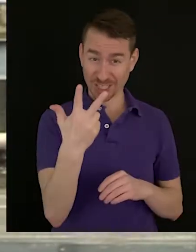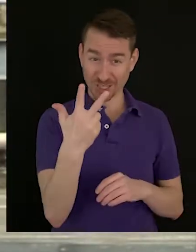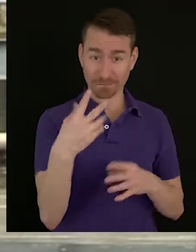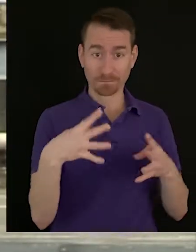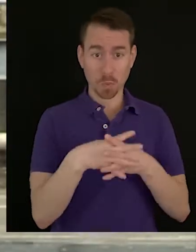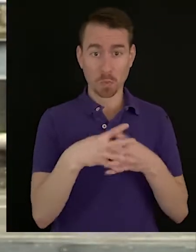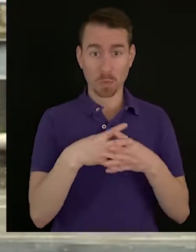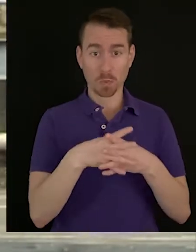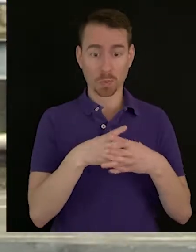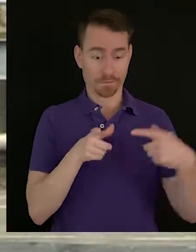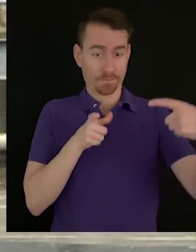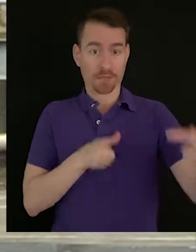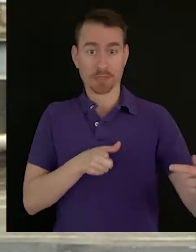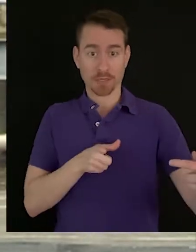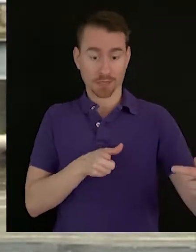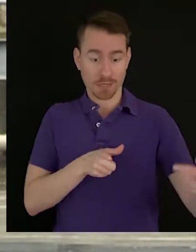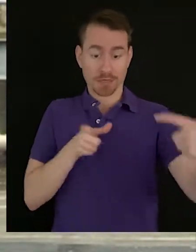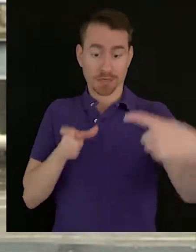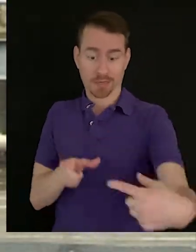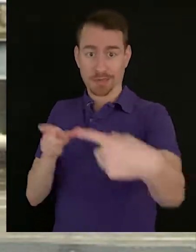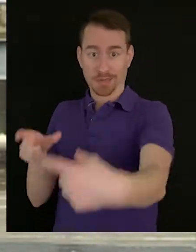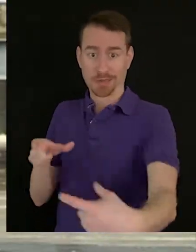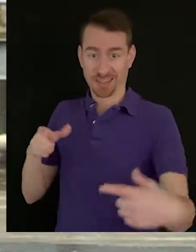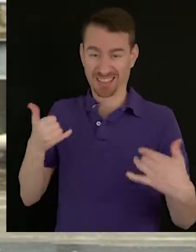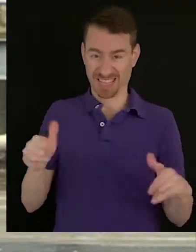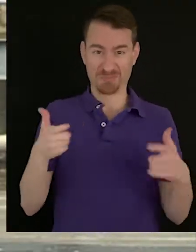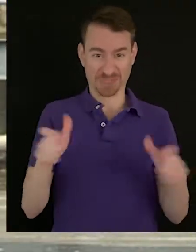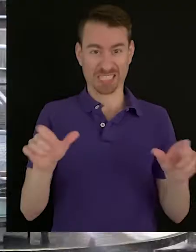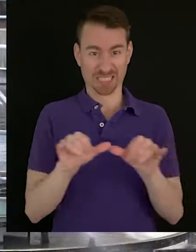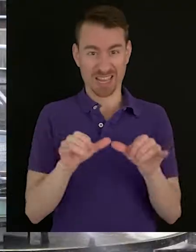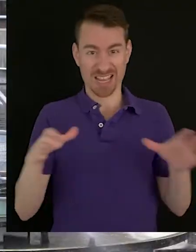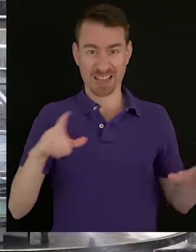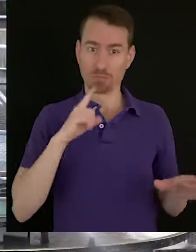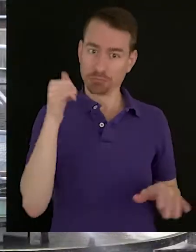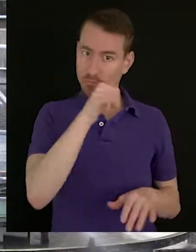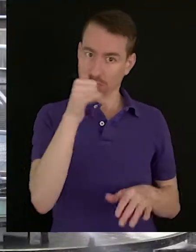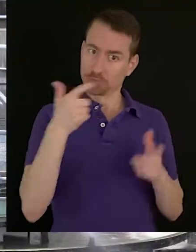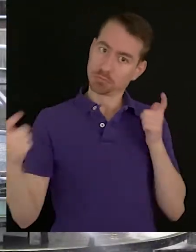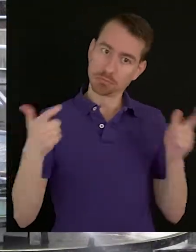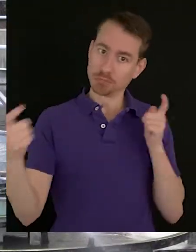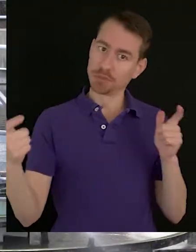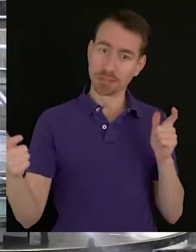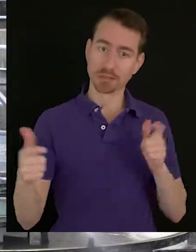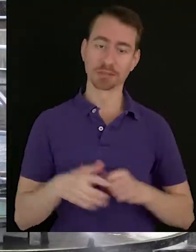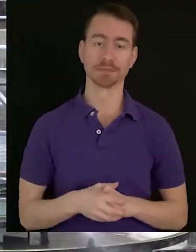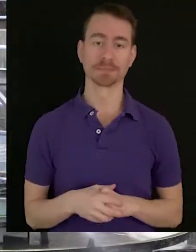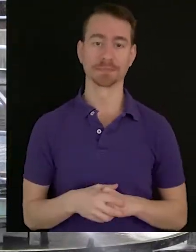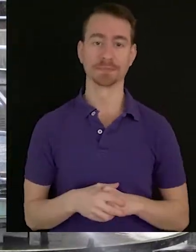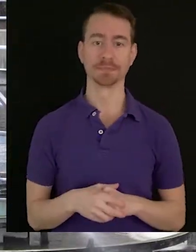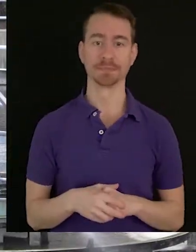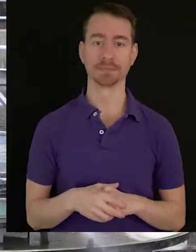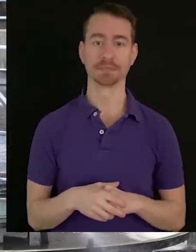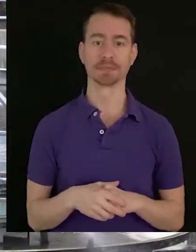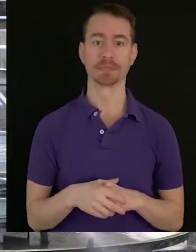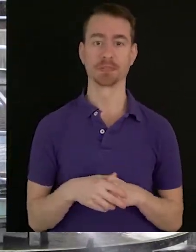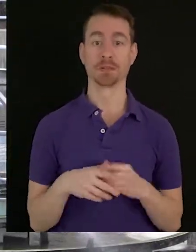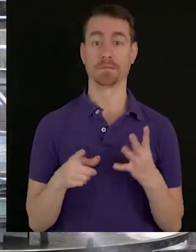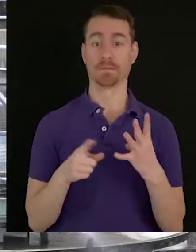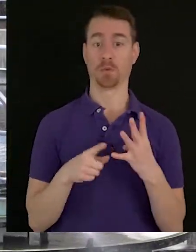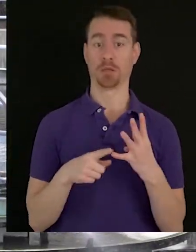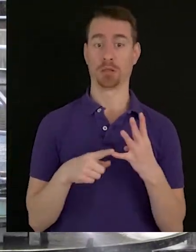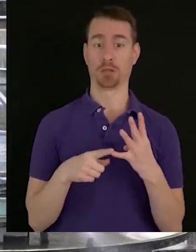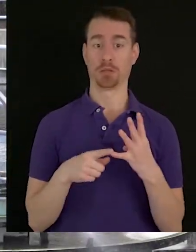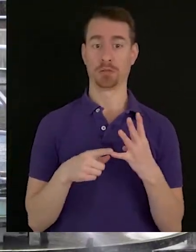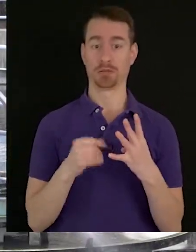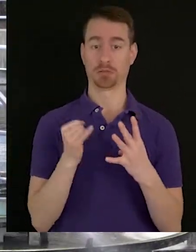these tanks, water enters the outer ring first, then the inner circle. The warm air is no longer added, and in the cooler water, big clumps